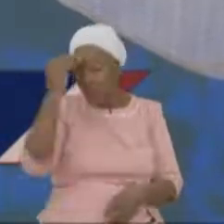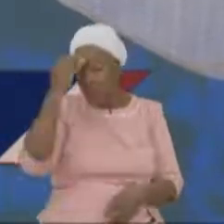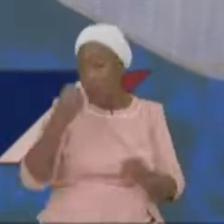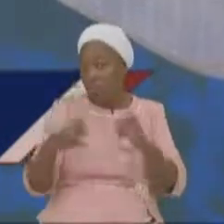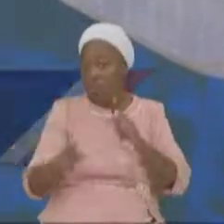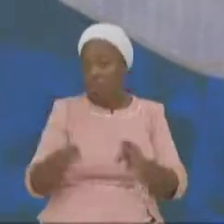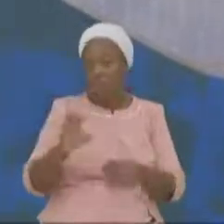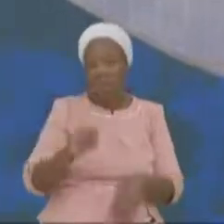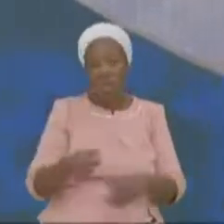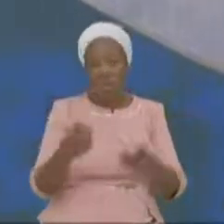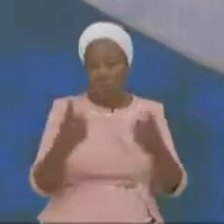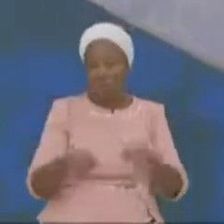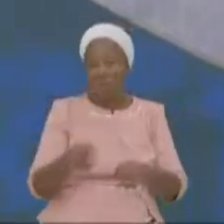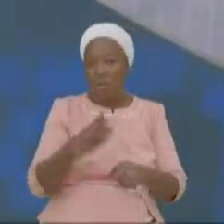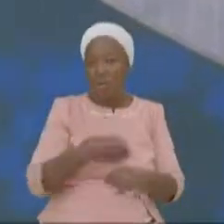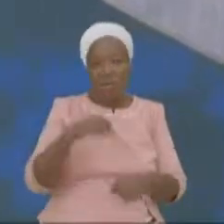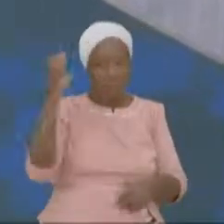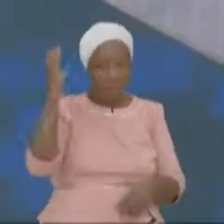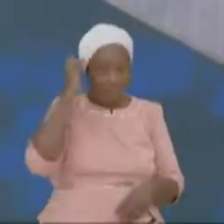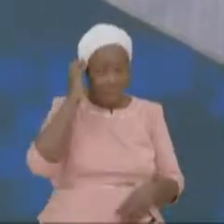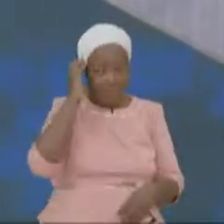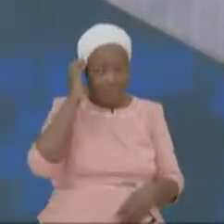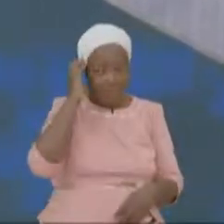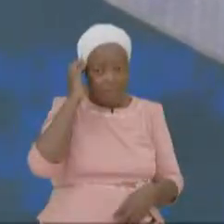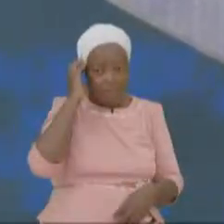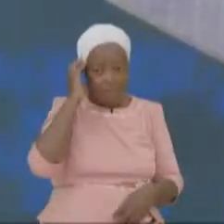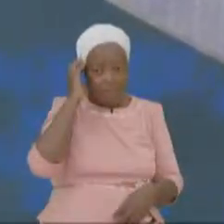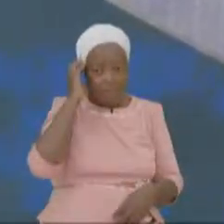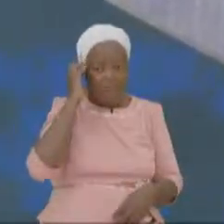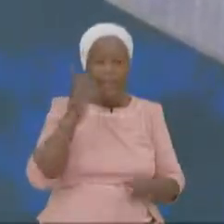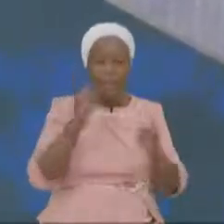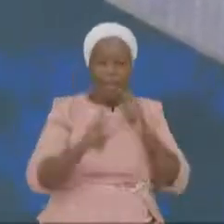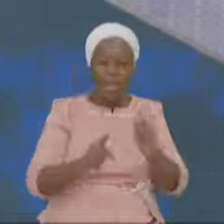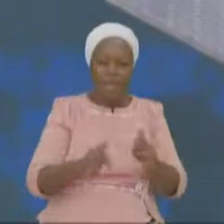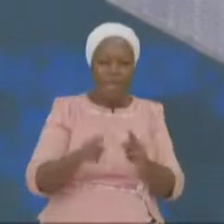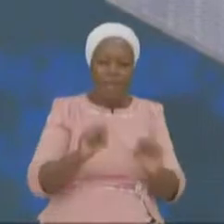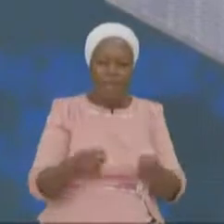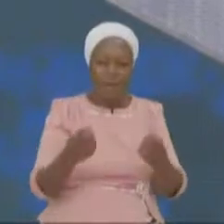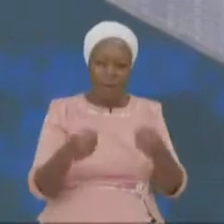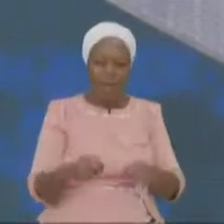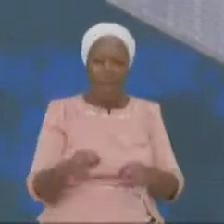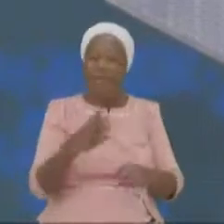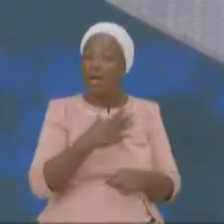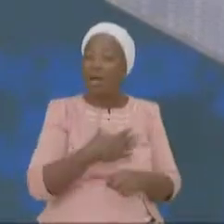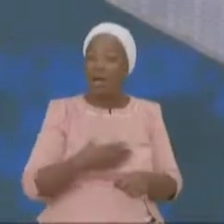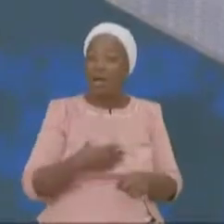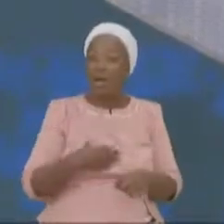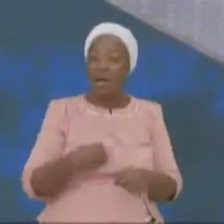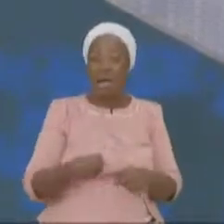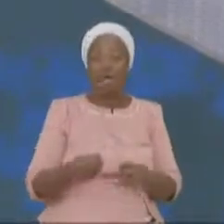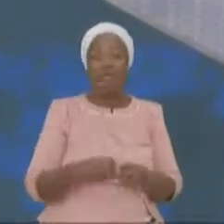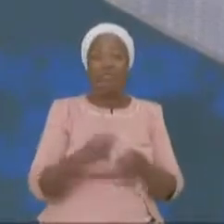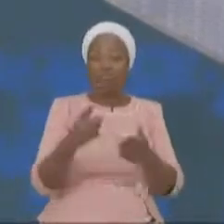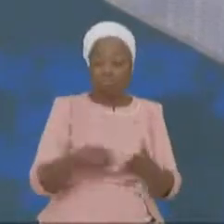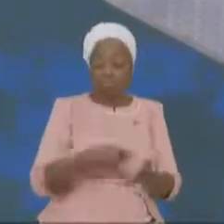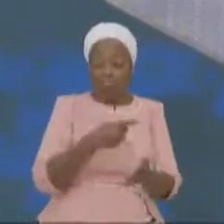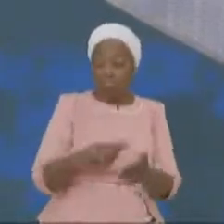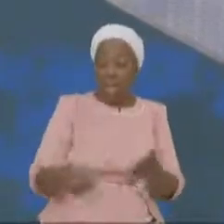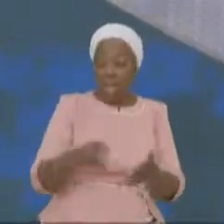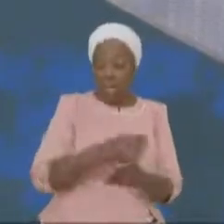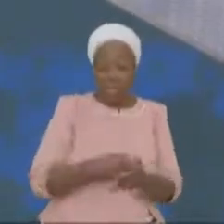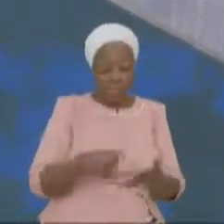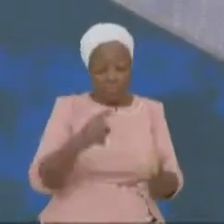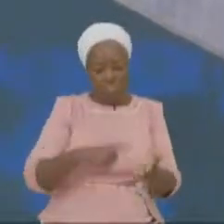can come and hear, many people can come and validate and